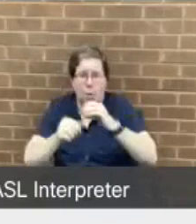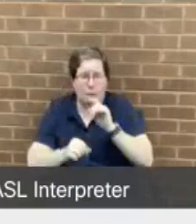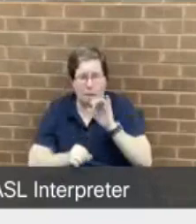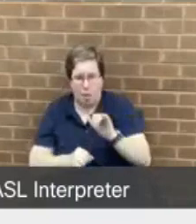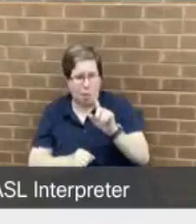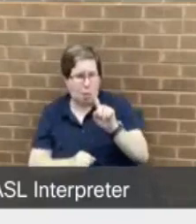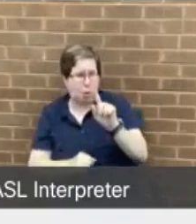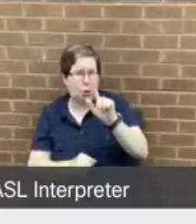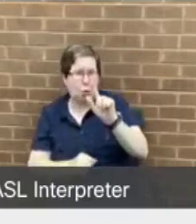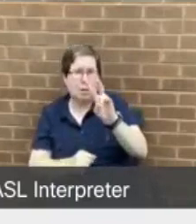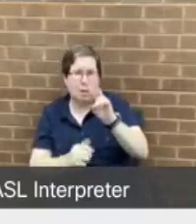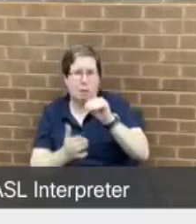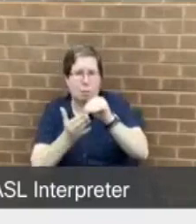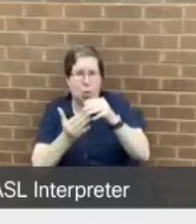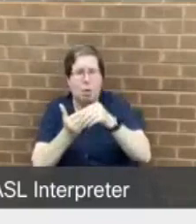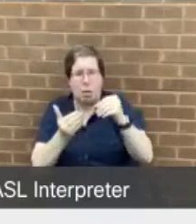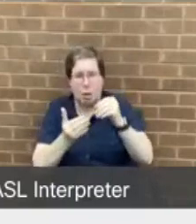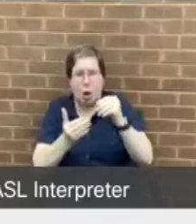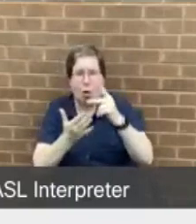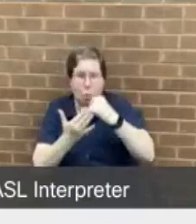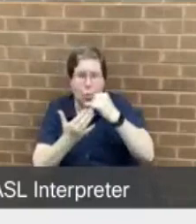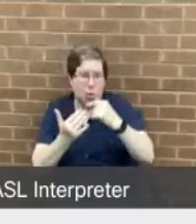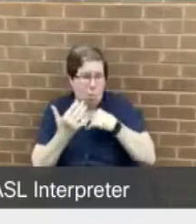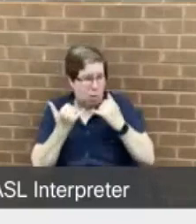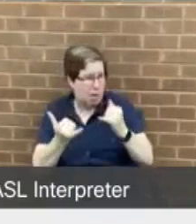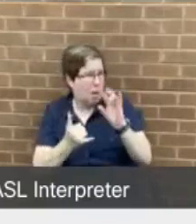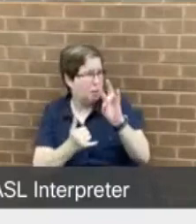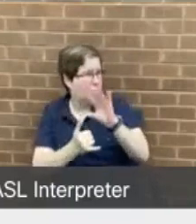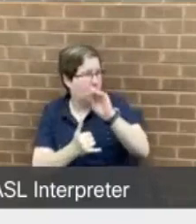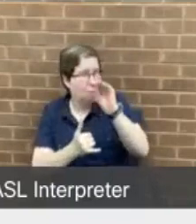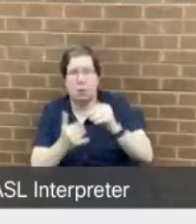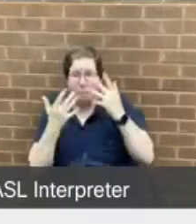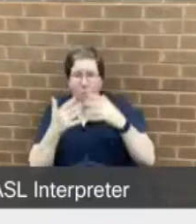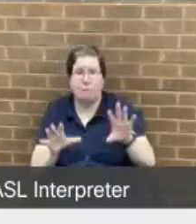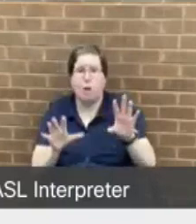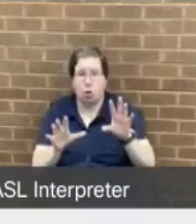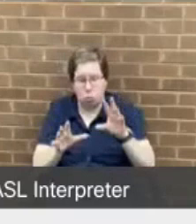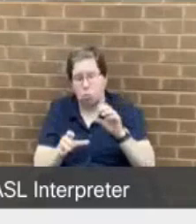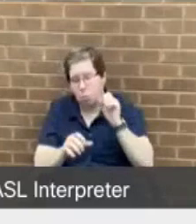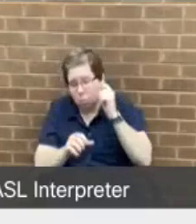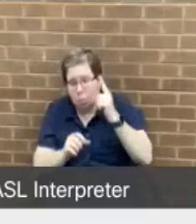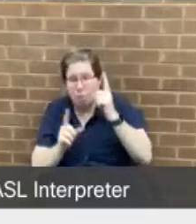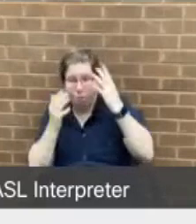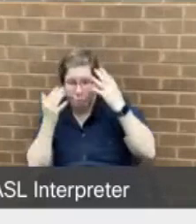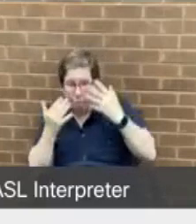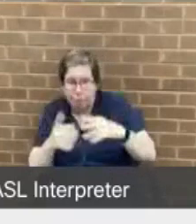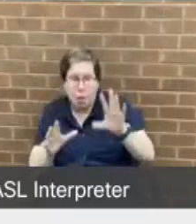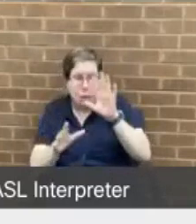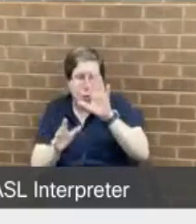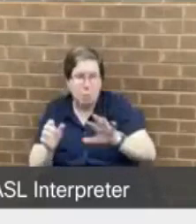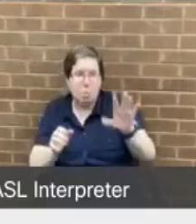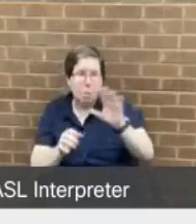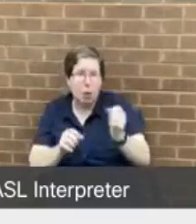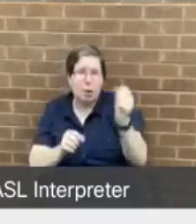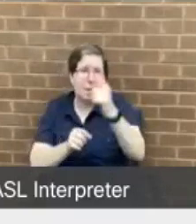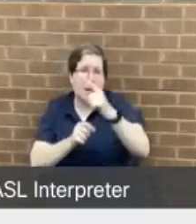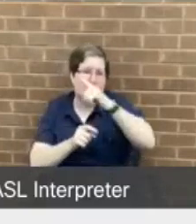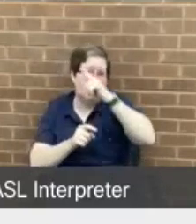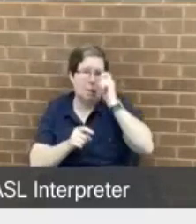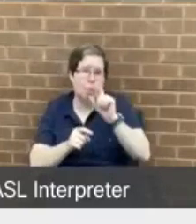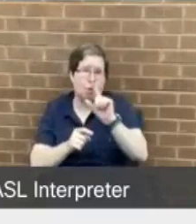$127 million contract that we are approximately 75% done, with an anticipated completion date of next summer of